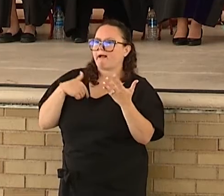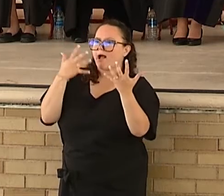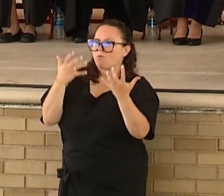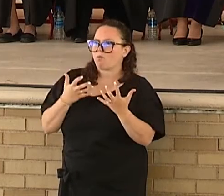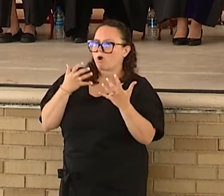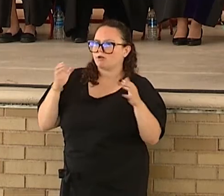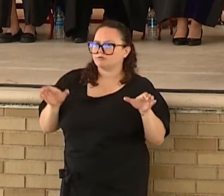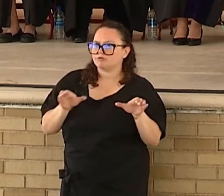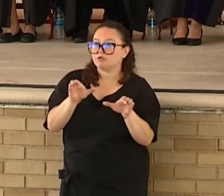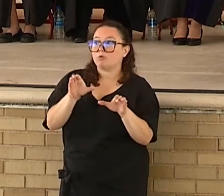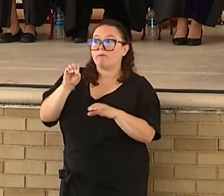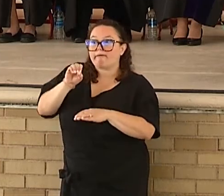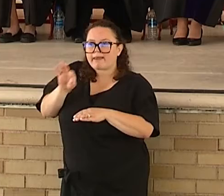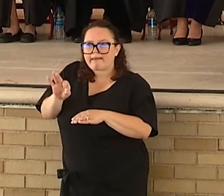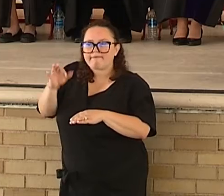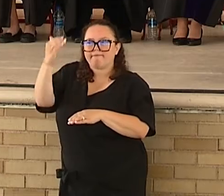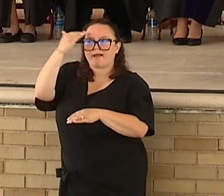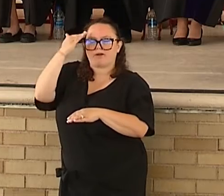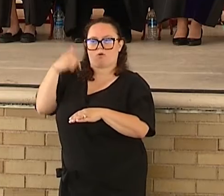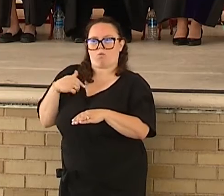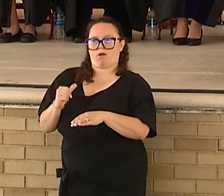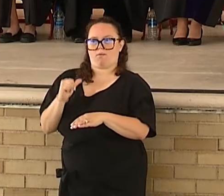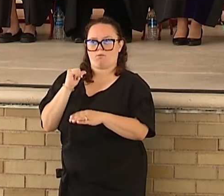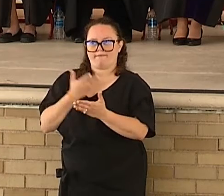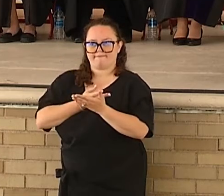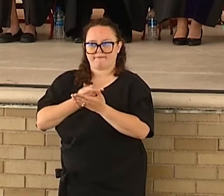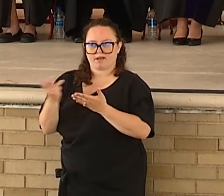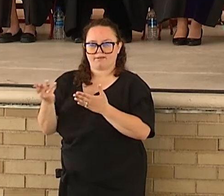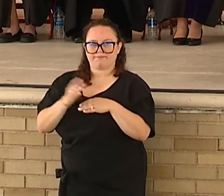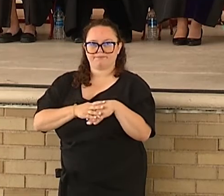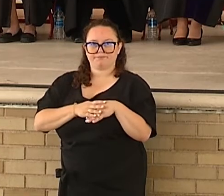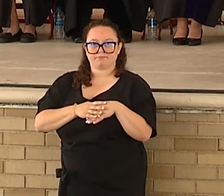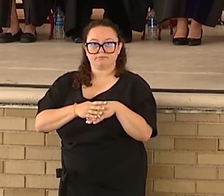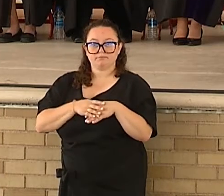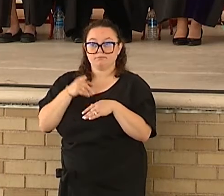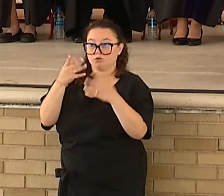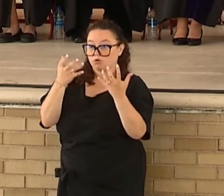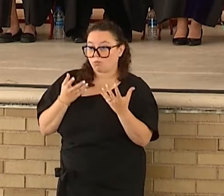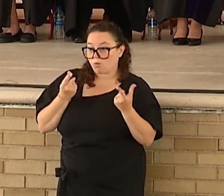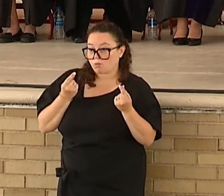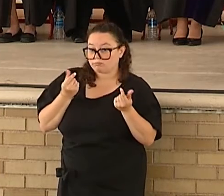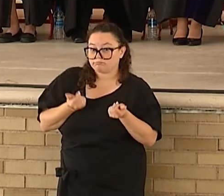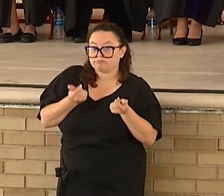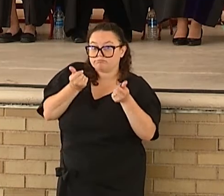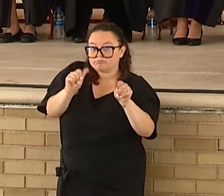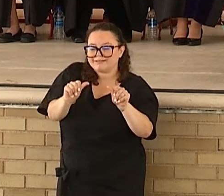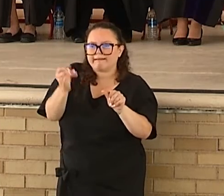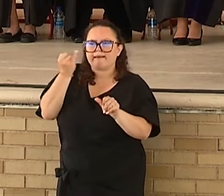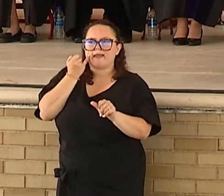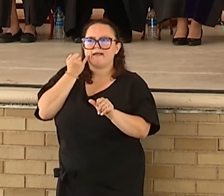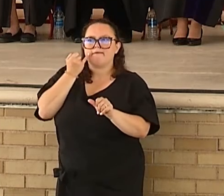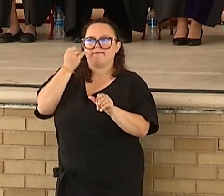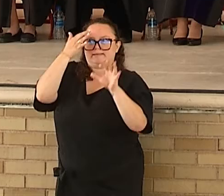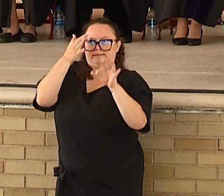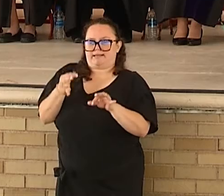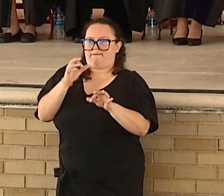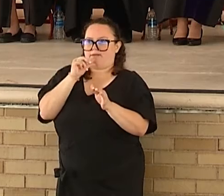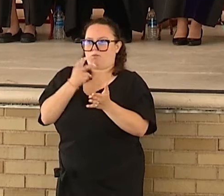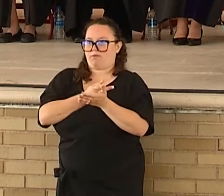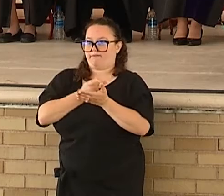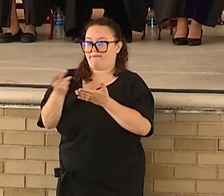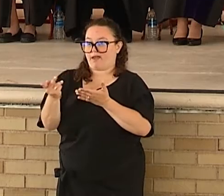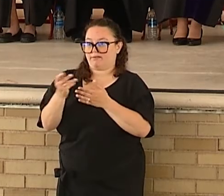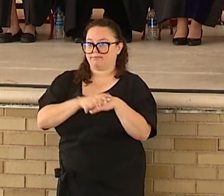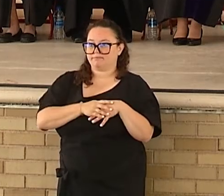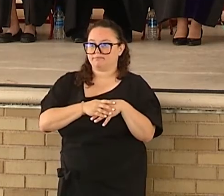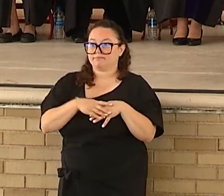if I knew I could not fail? What would you attempt to do if you knew you could not fail?